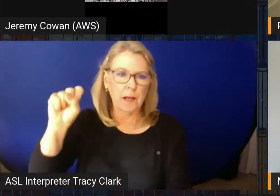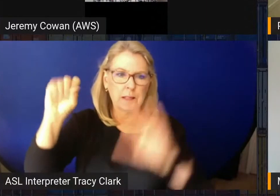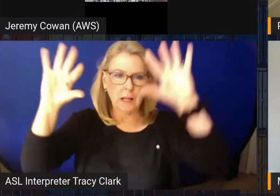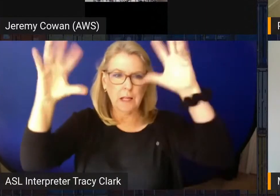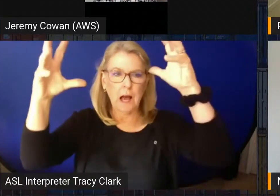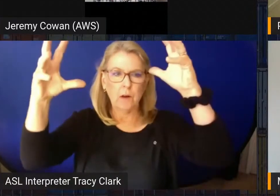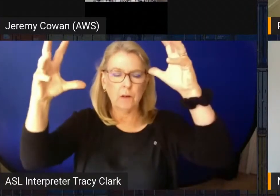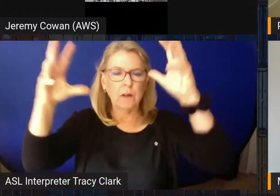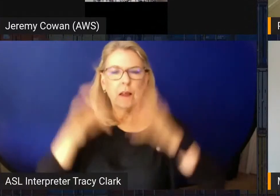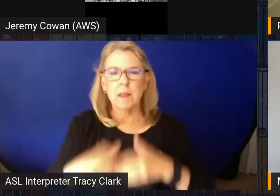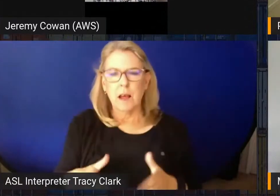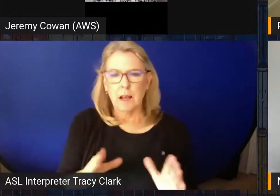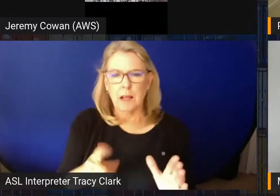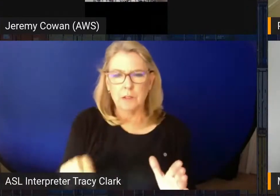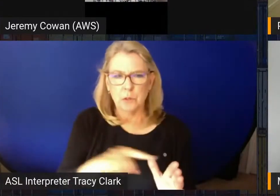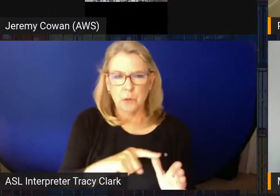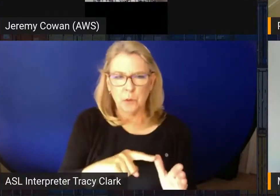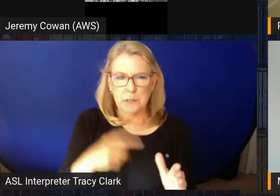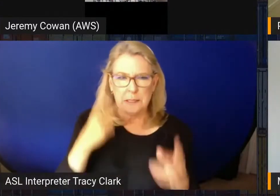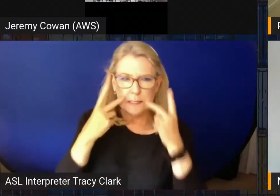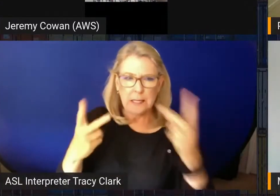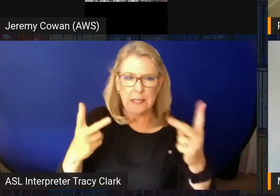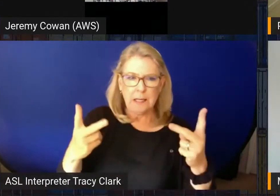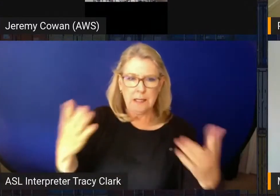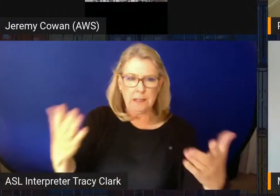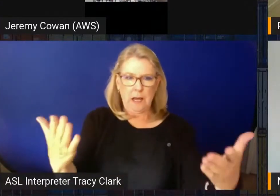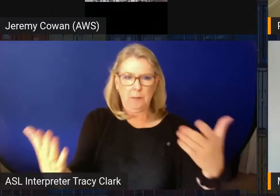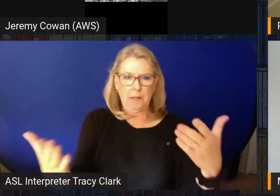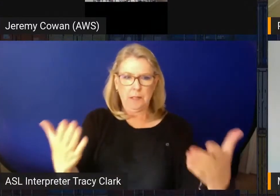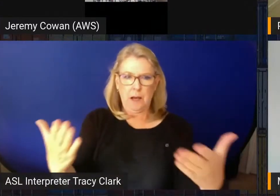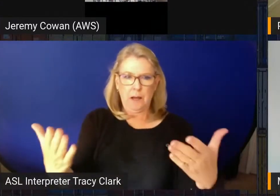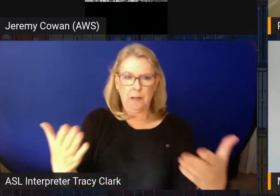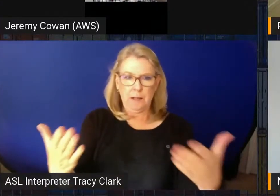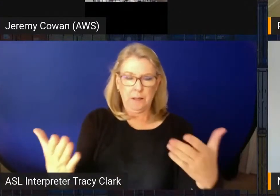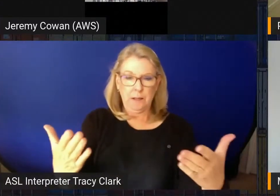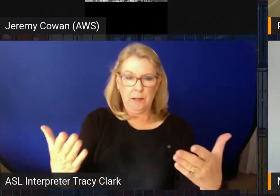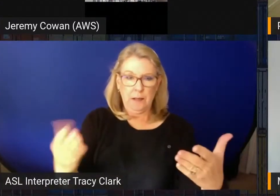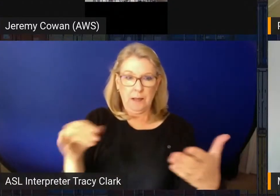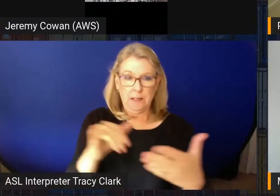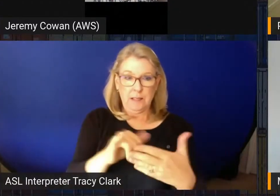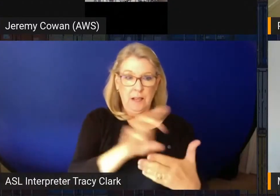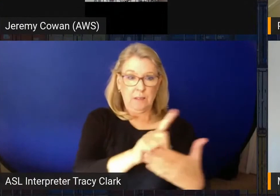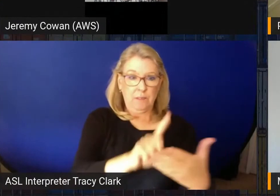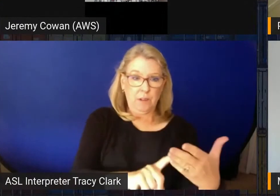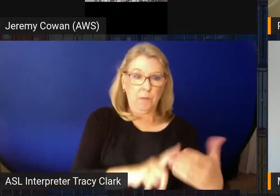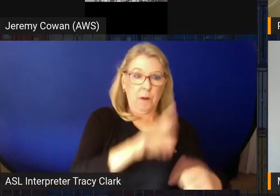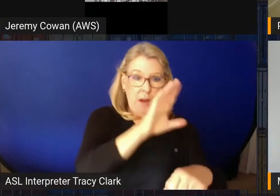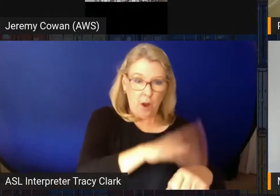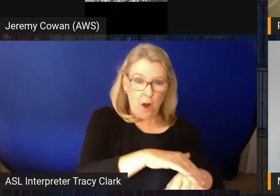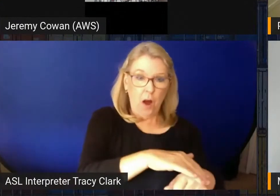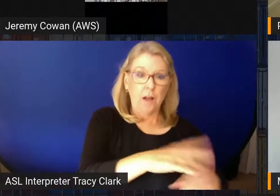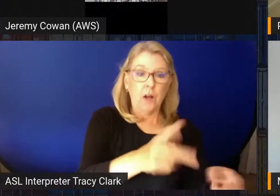lets you sort of see side by side, is the configuration of my on-premise cluster or my cluster